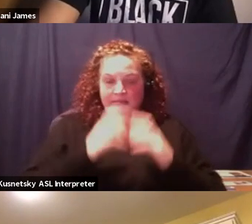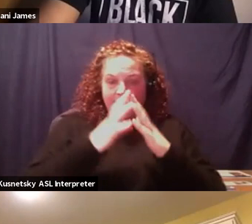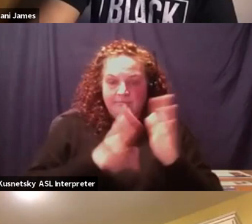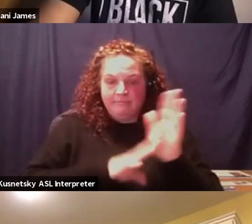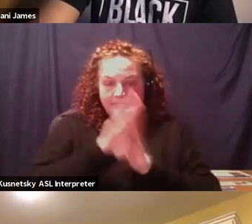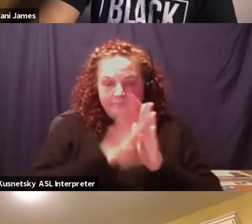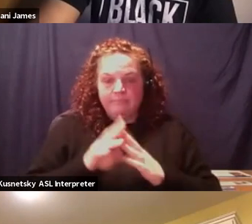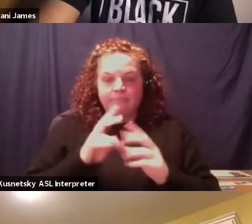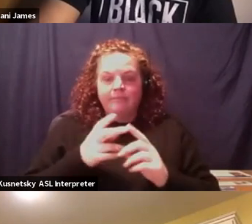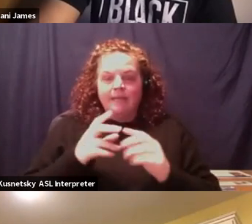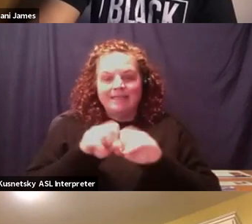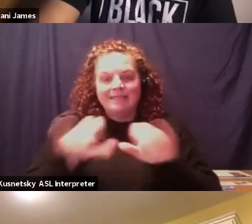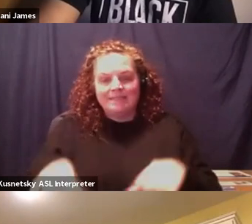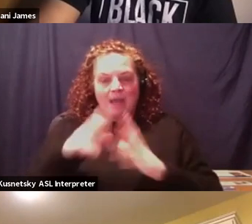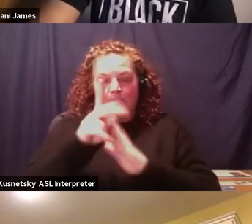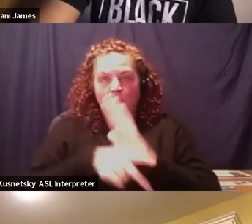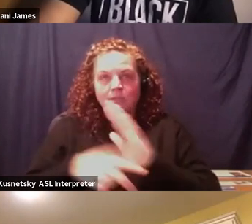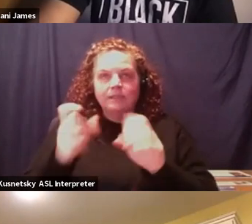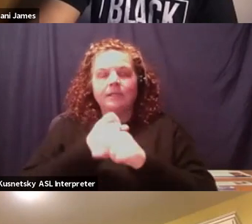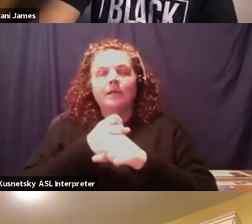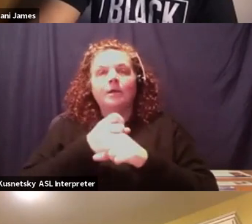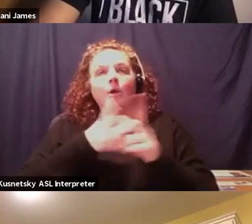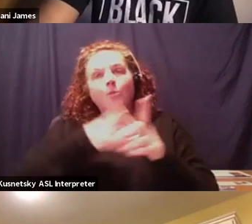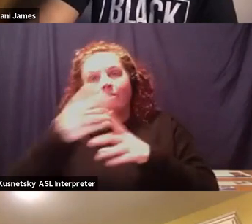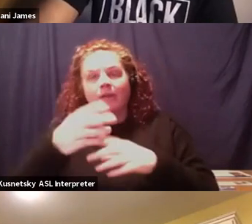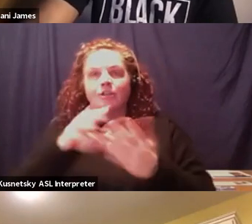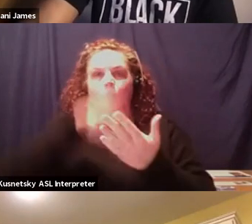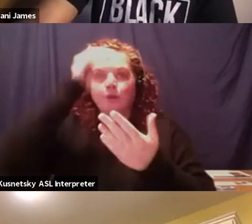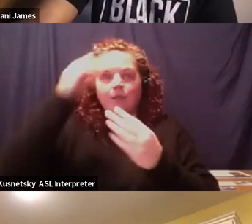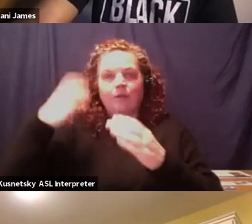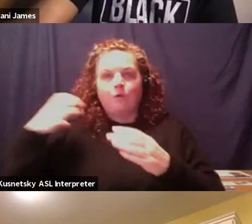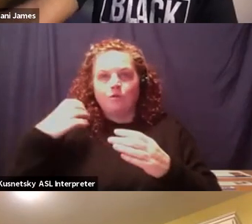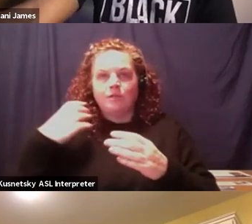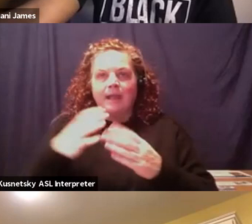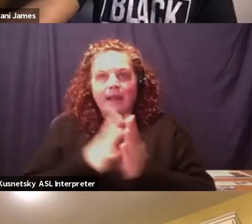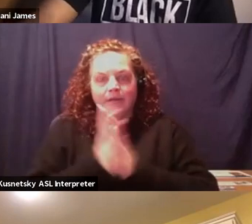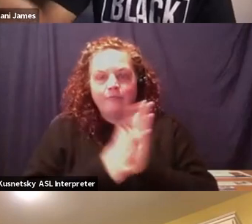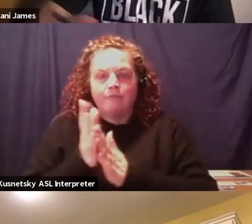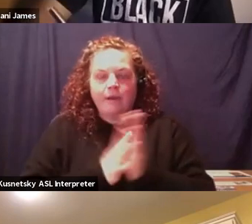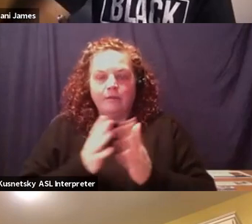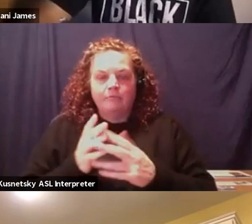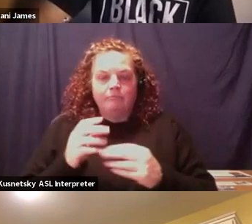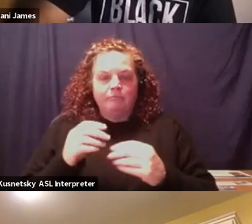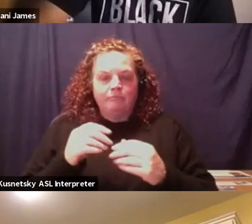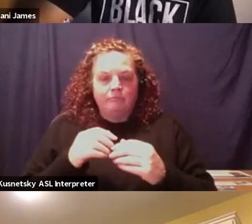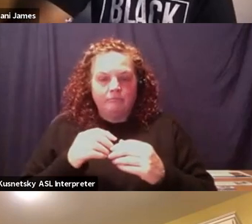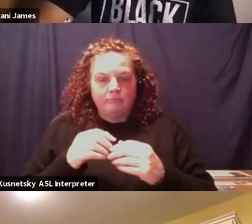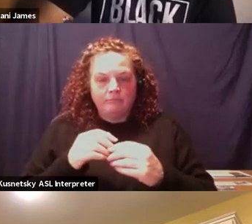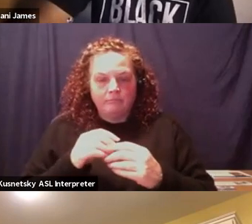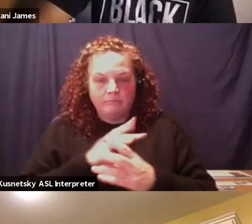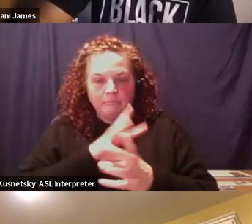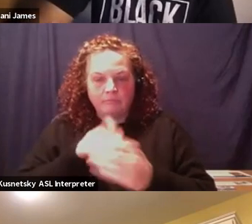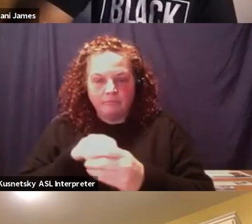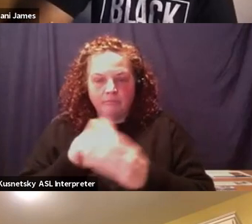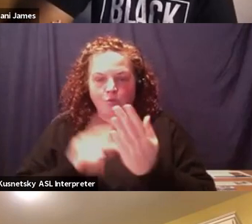level policy, professional learning and coaching, and innovative programming. Jack Sinnott is a past chair and current